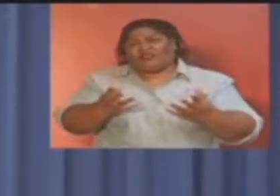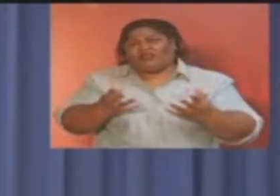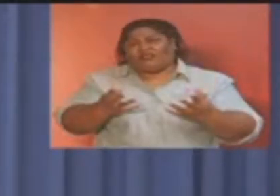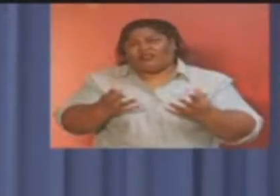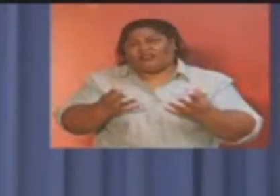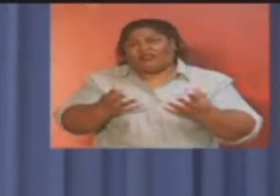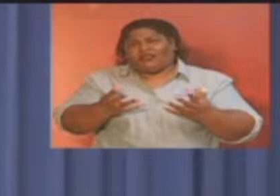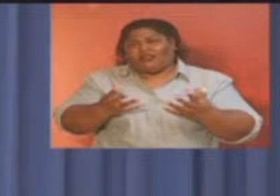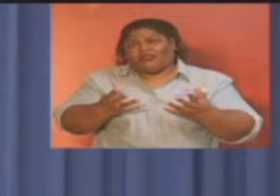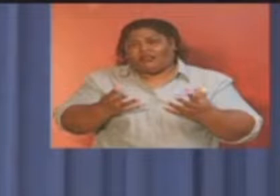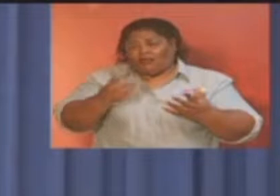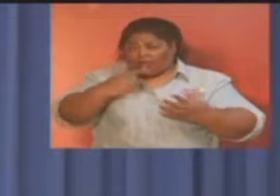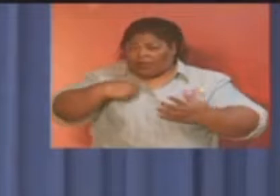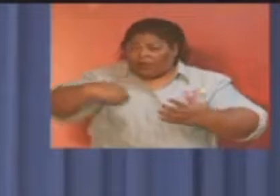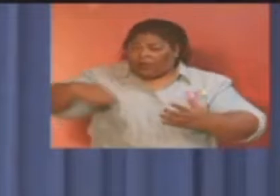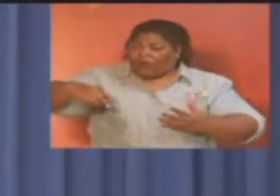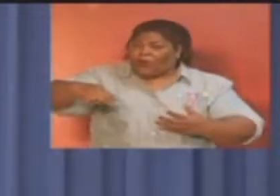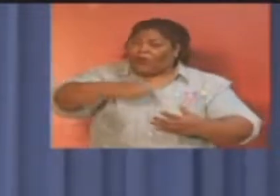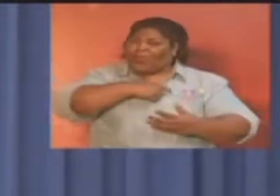that we